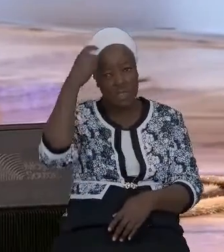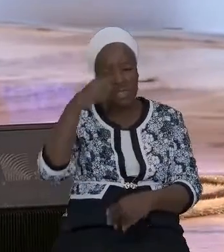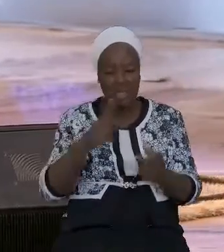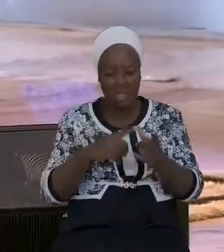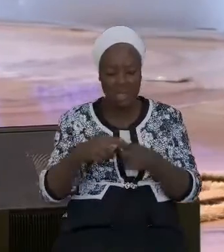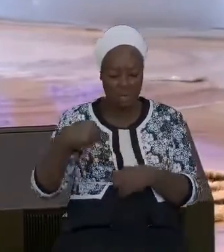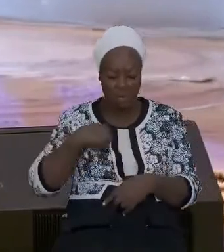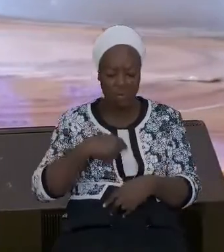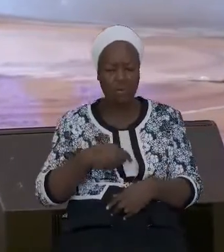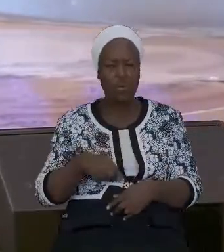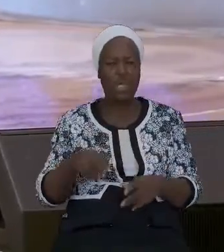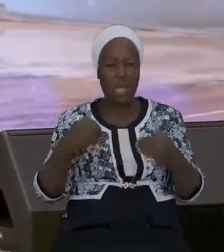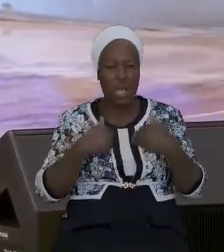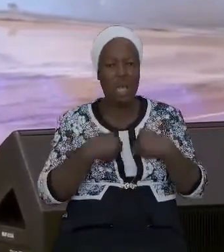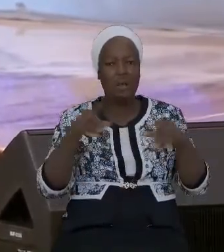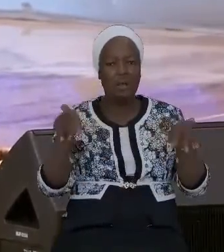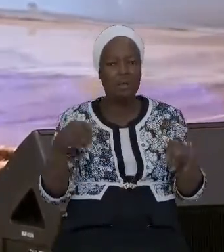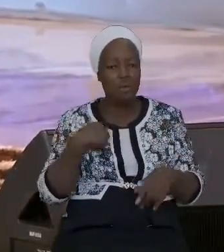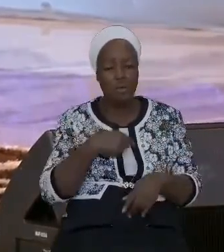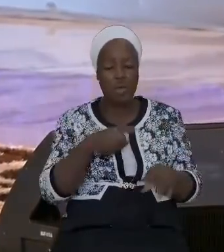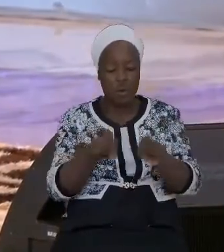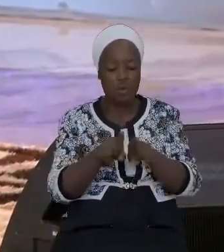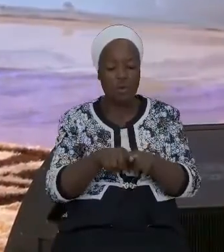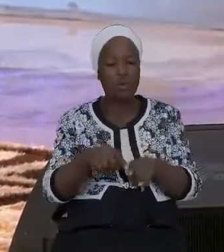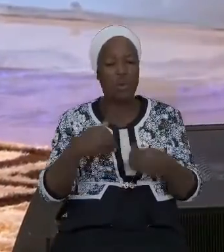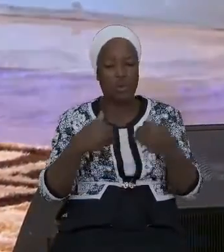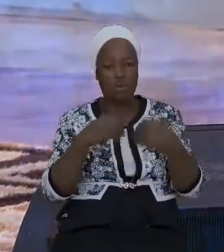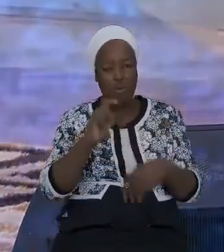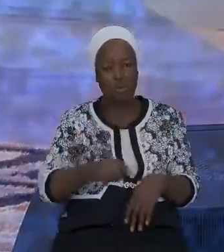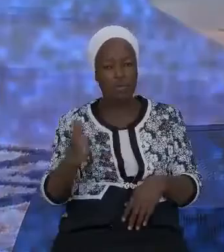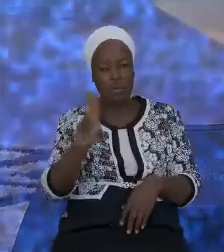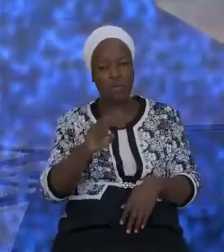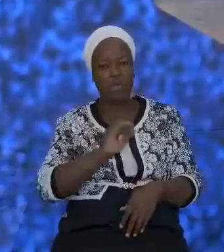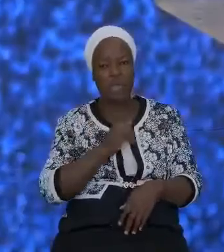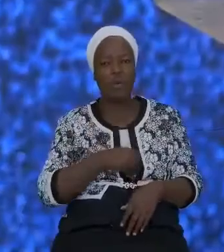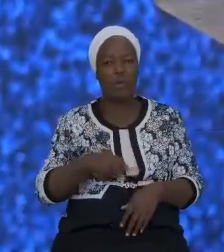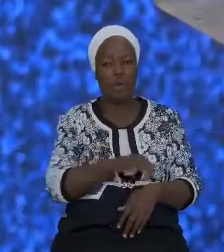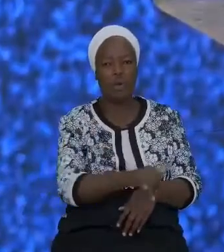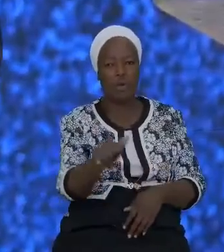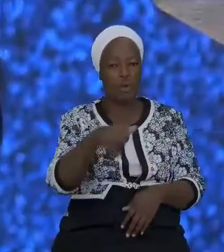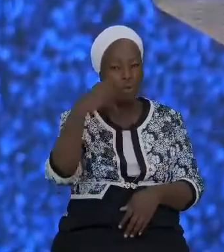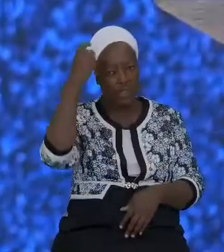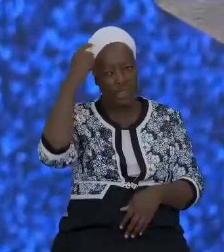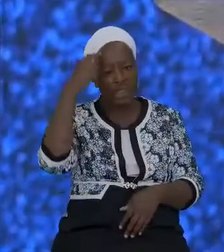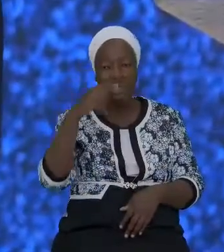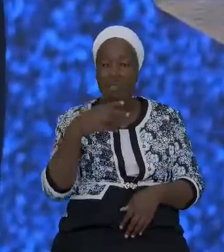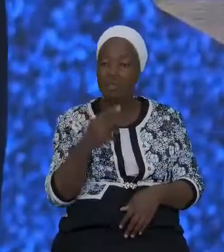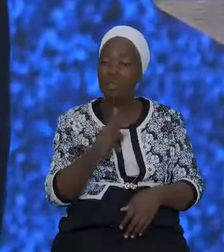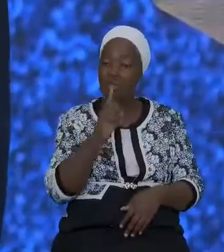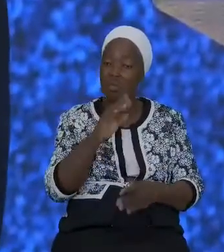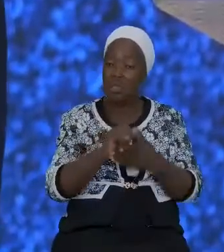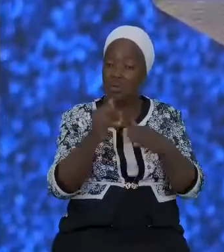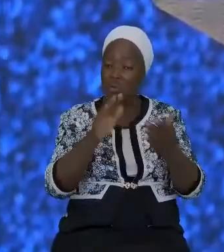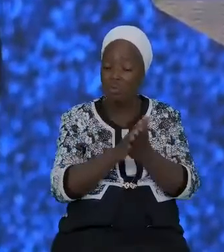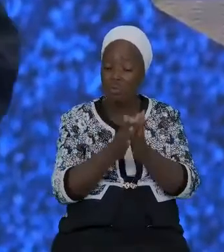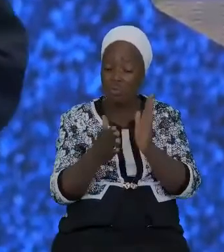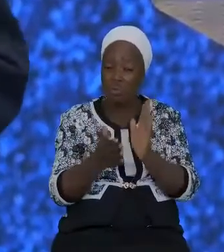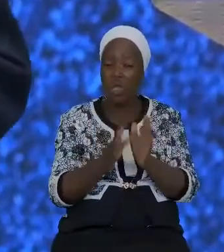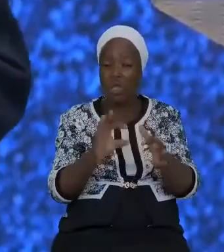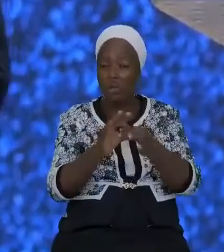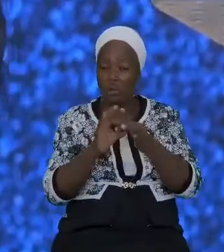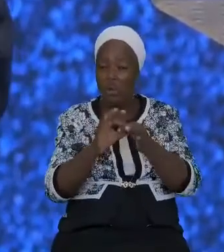too should use our common sense. The fact that we belong to Abraham does